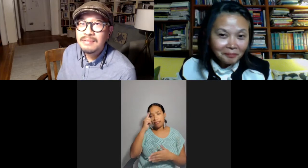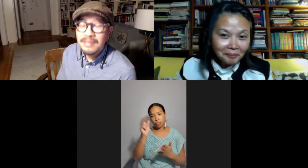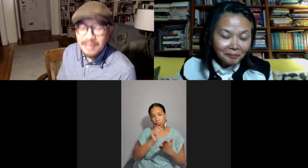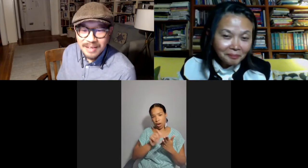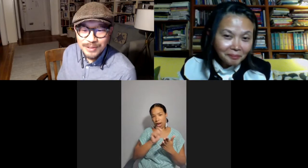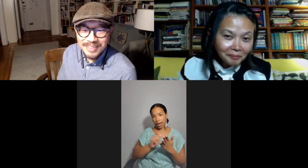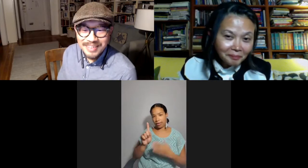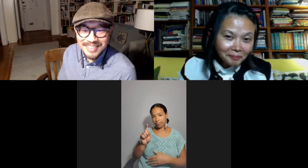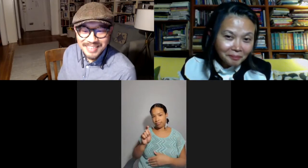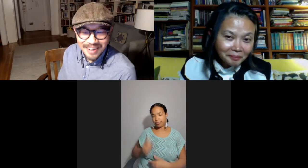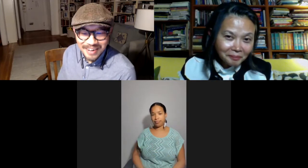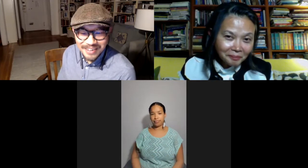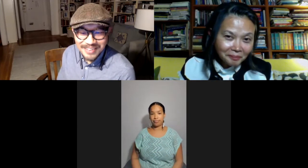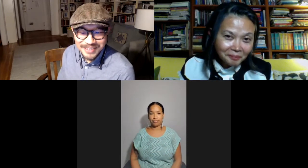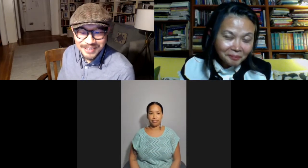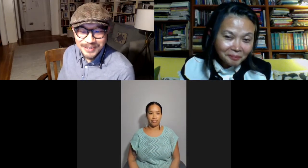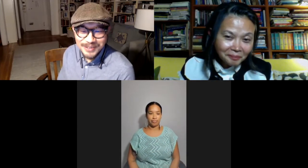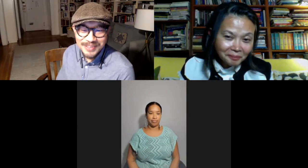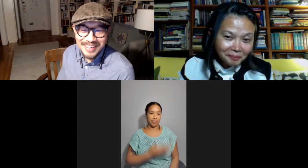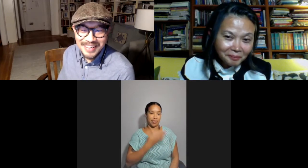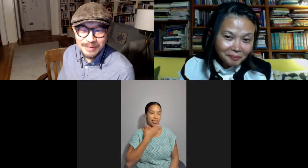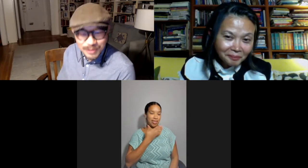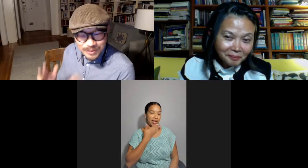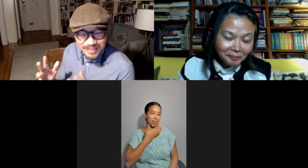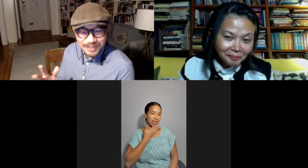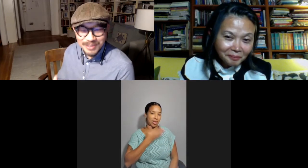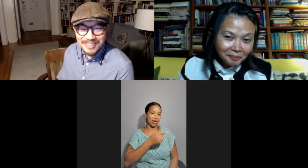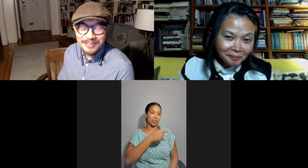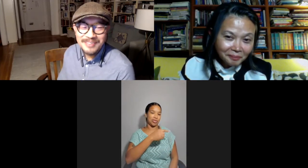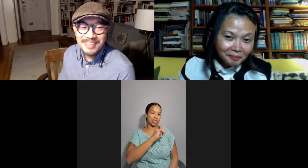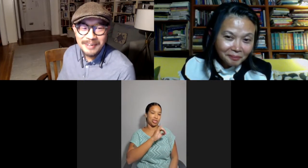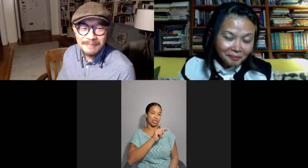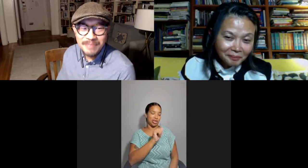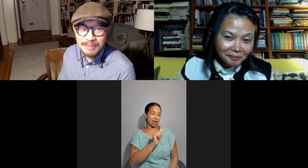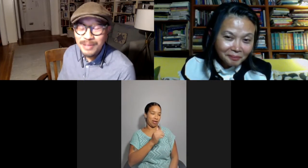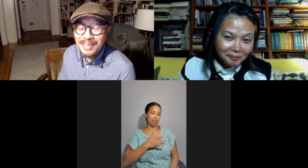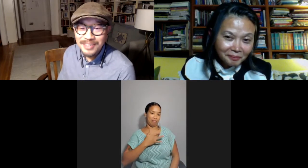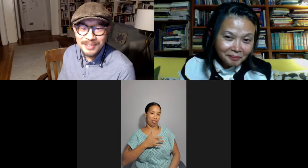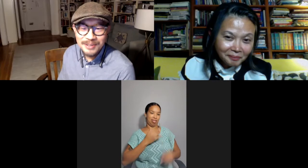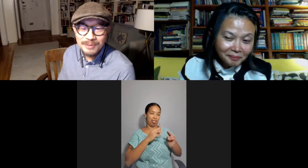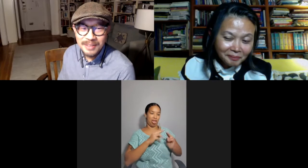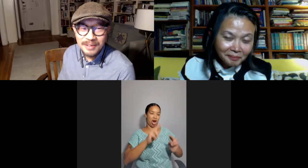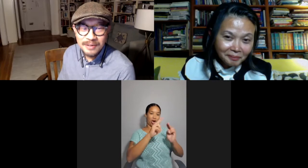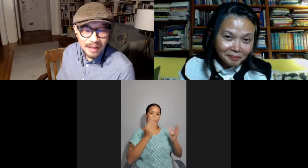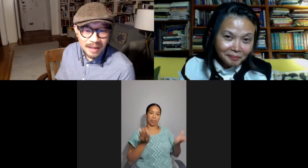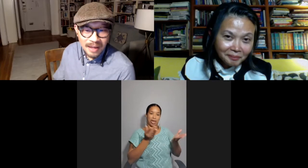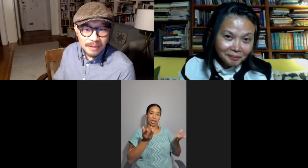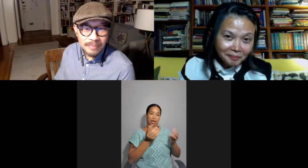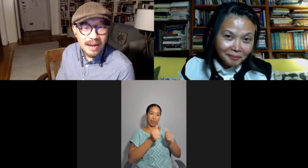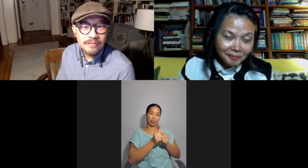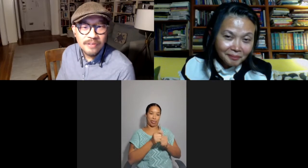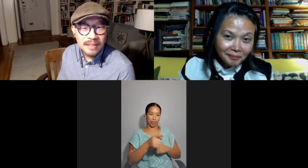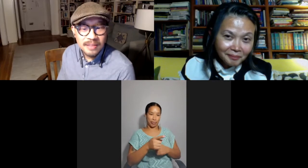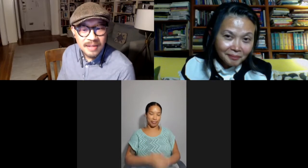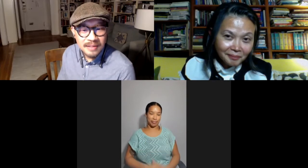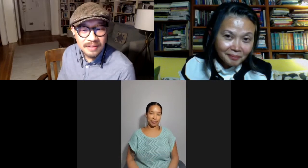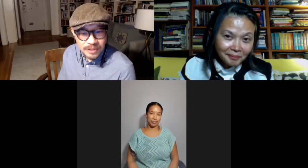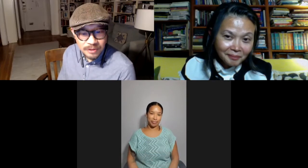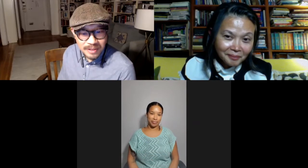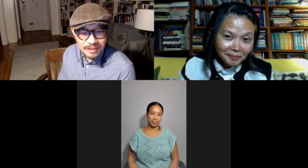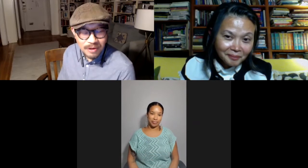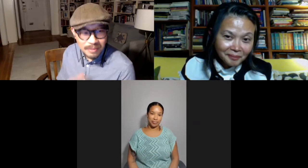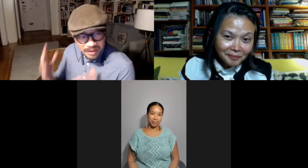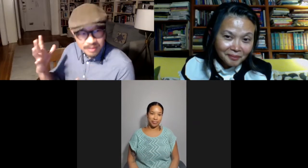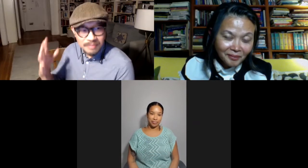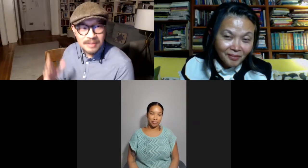Well, thank you, Gina. It's an honor to do this with you. It's a pleasure to do this with you. And I forgot the task of